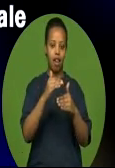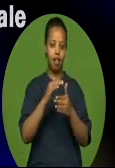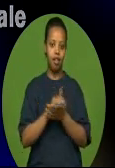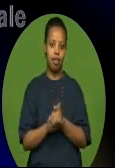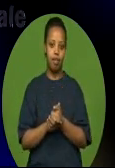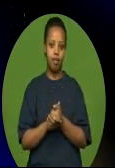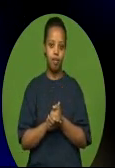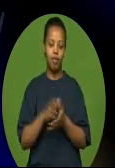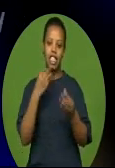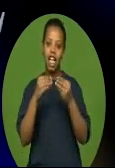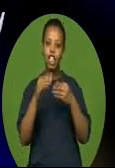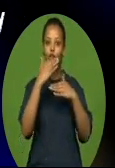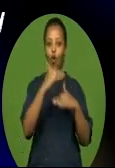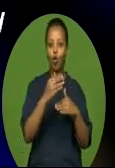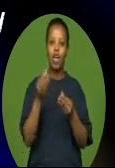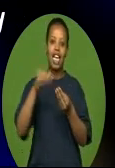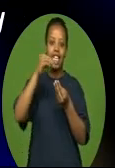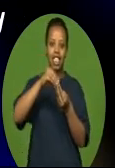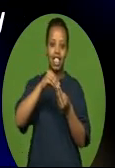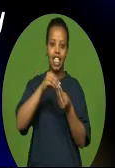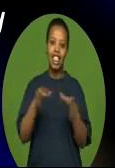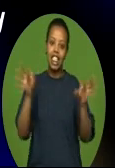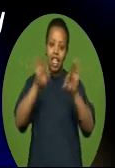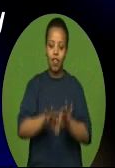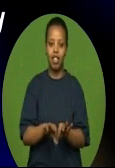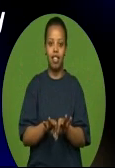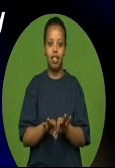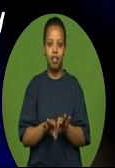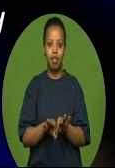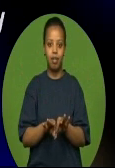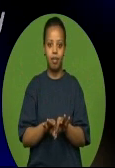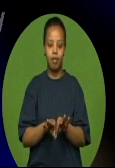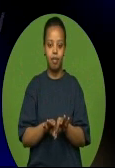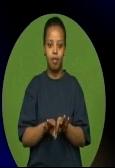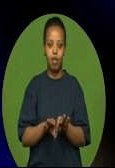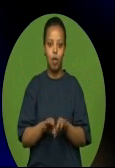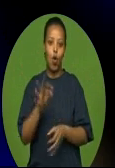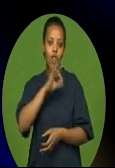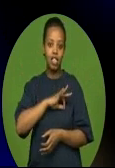of scale. Sales volume increase significantly.